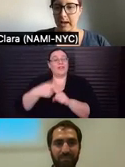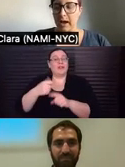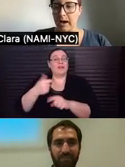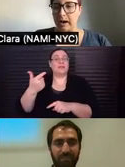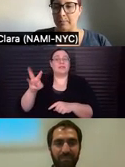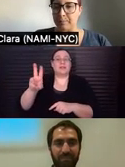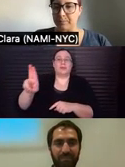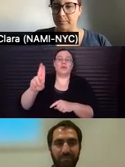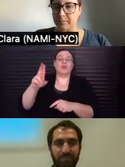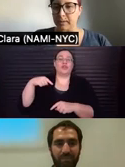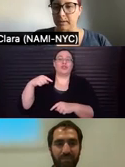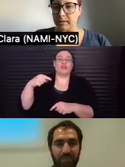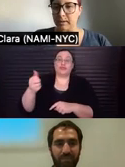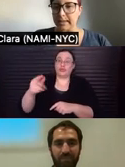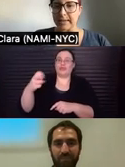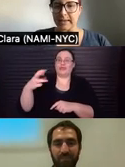University.